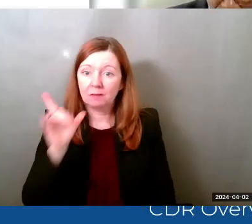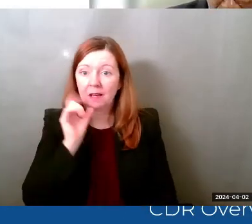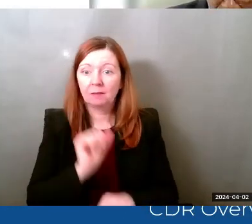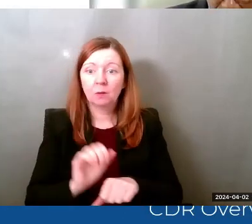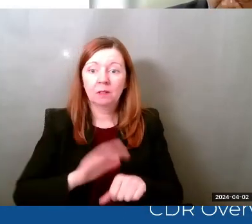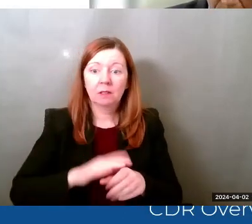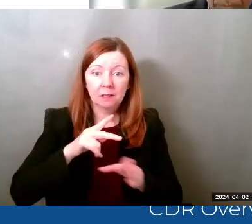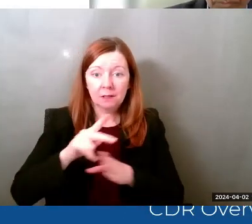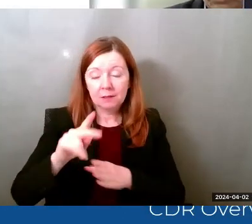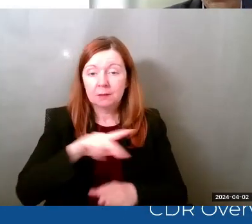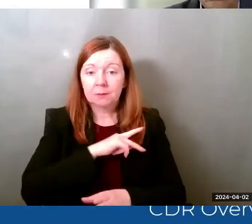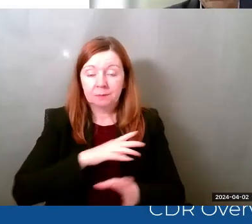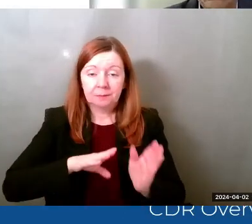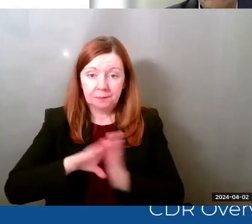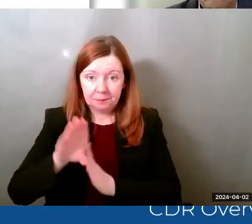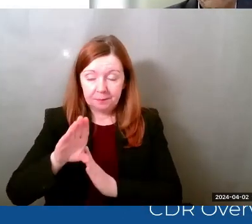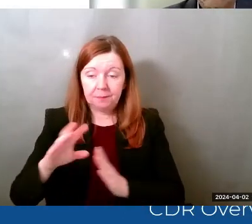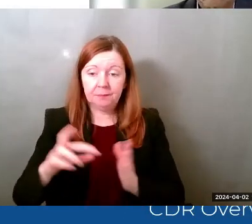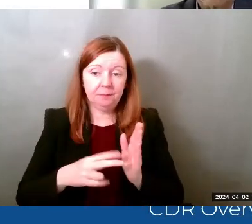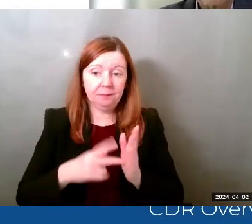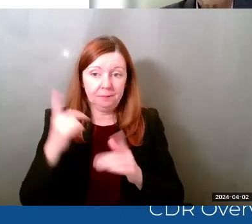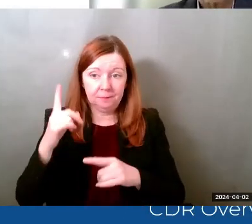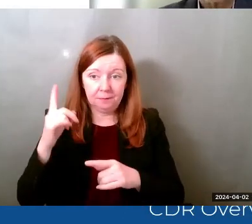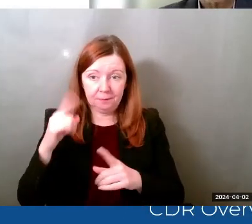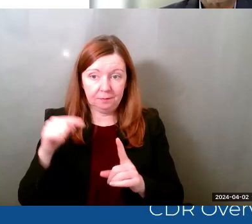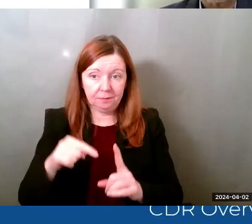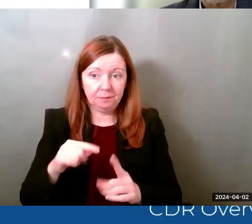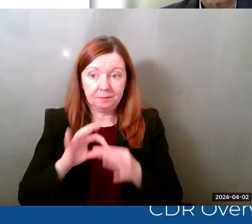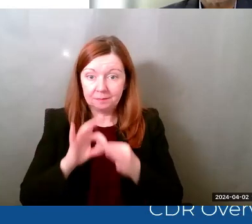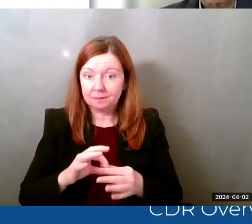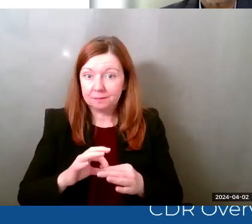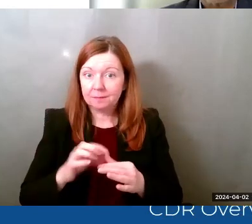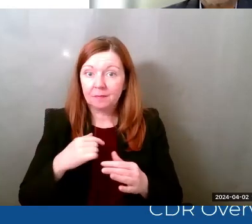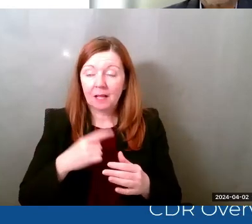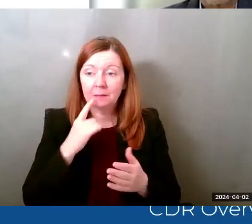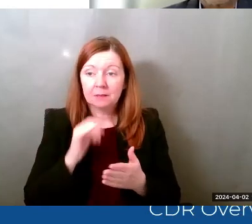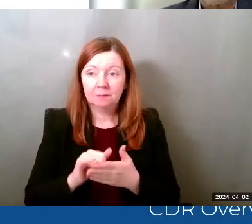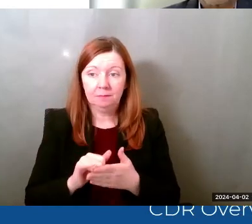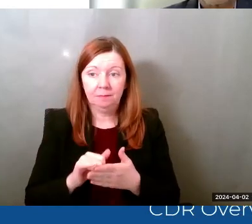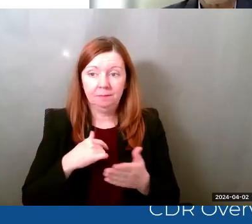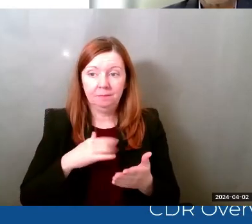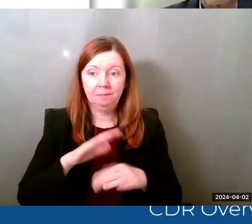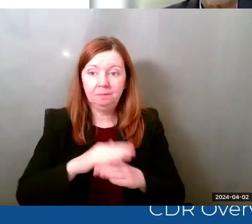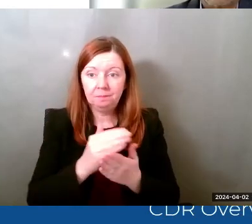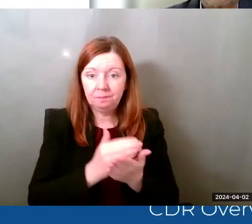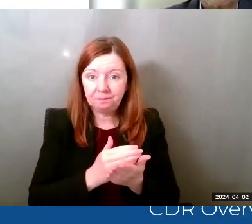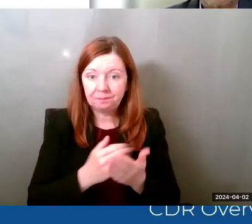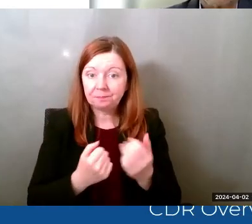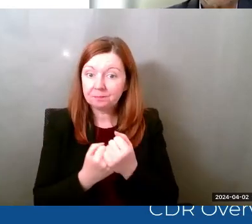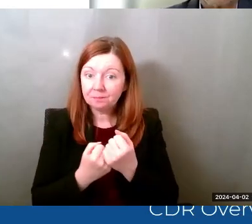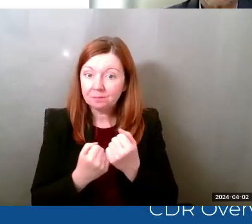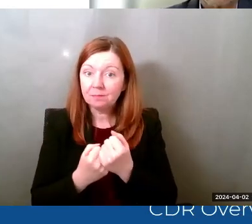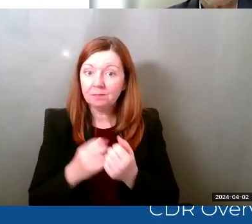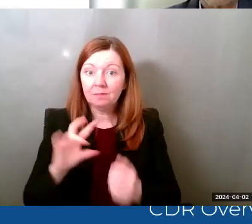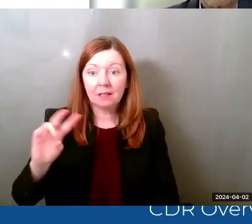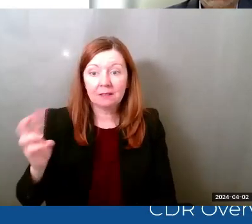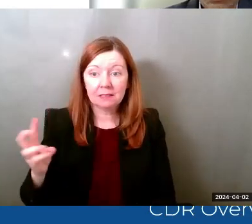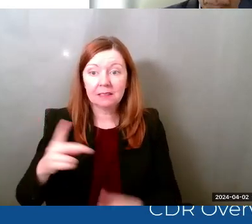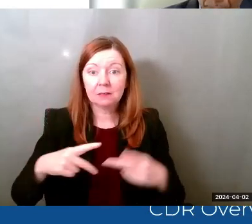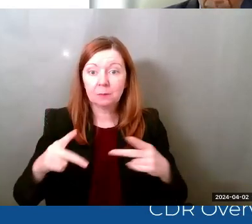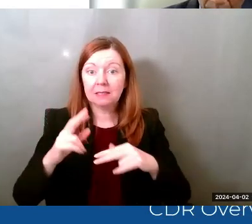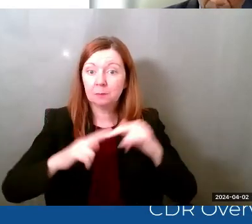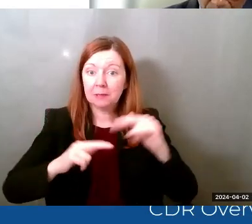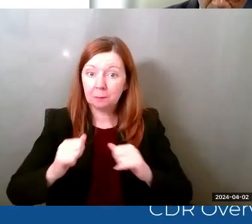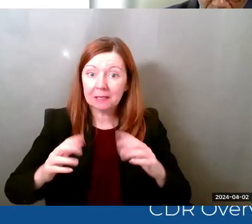professional and personal development. And what does that mean to this? That means I'm saying that I'm on record for being in support of the 76th place being